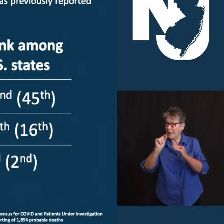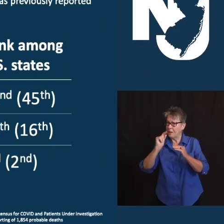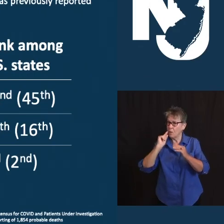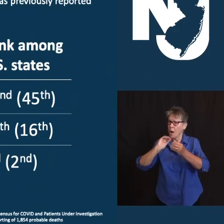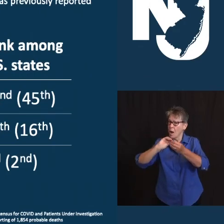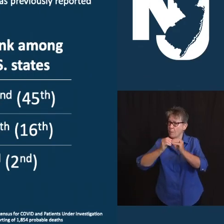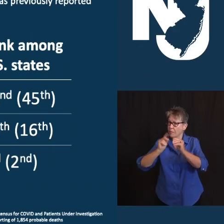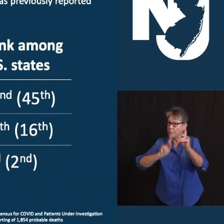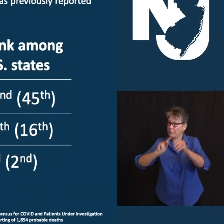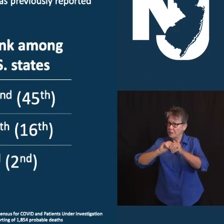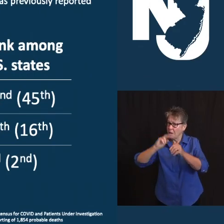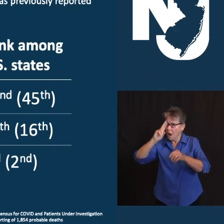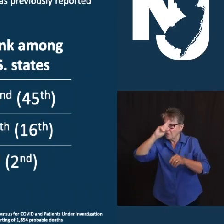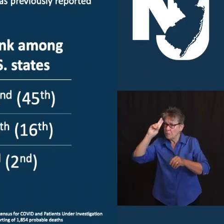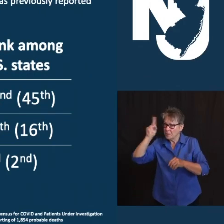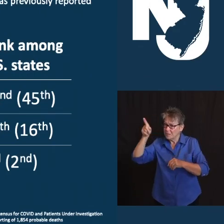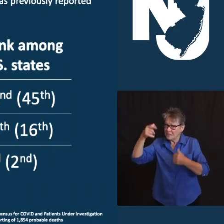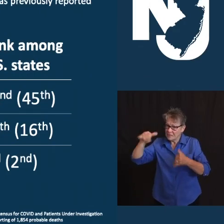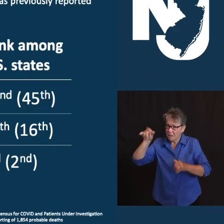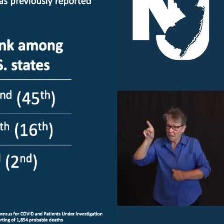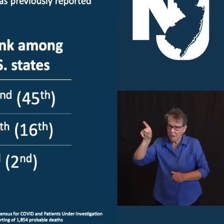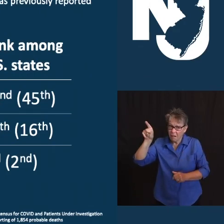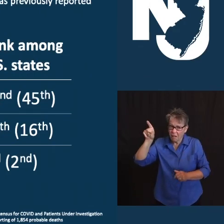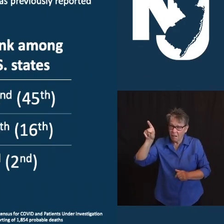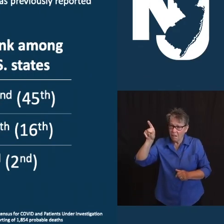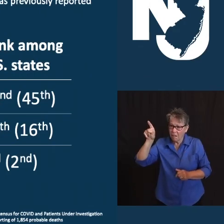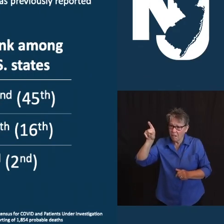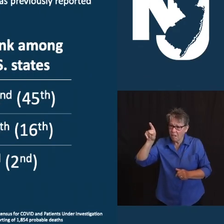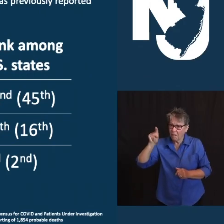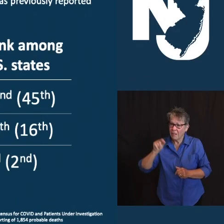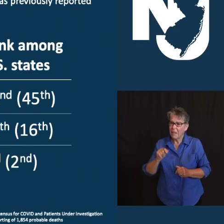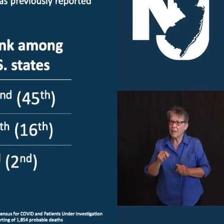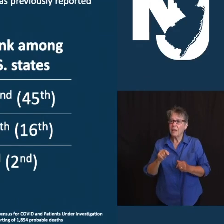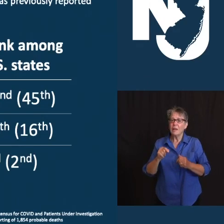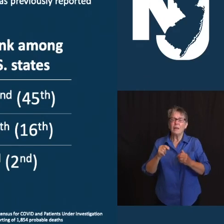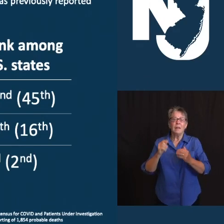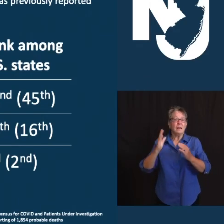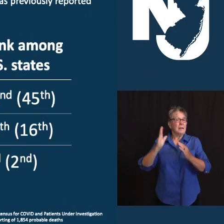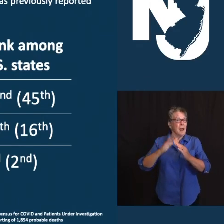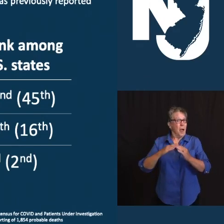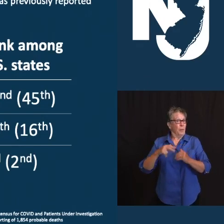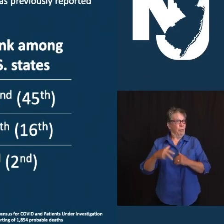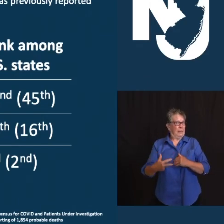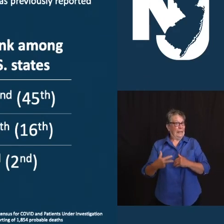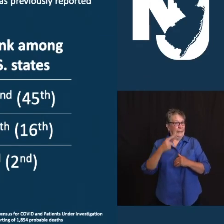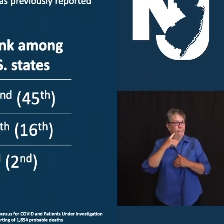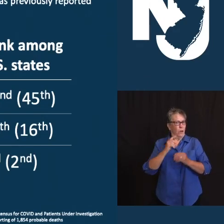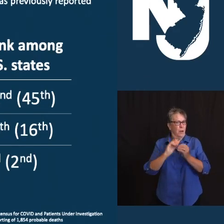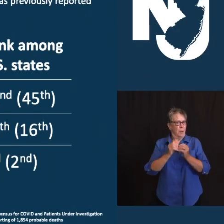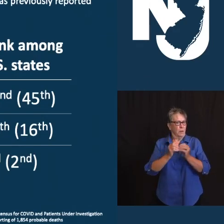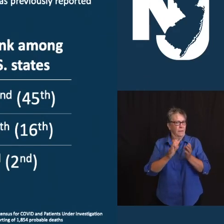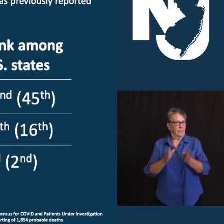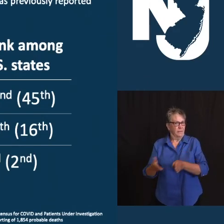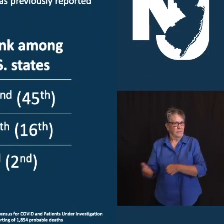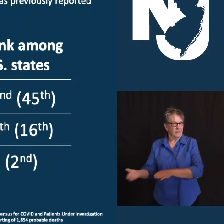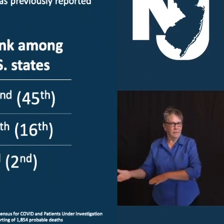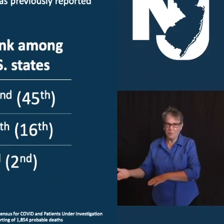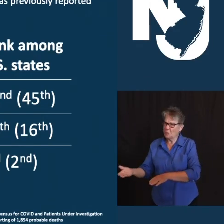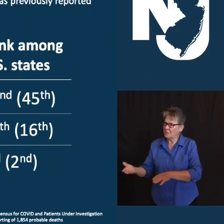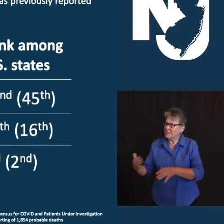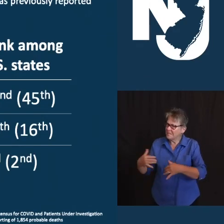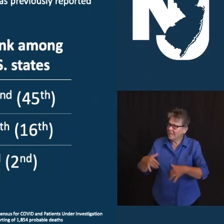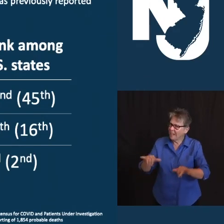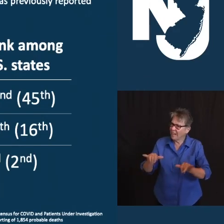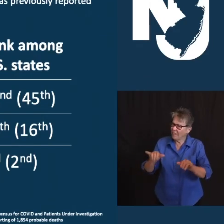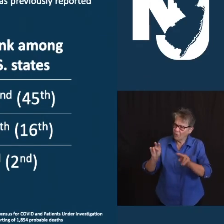but I'm not going to willfully trade away the life, and I know Judy and Ed won't either, of even one New Jerseyan. Our rate of